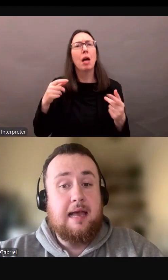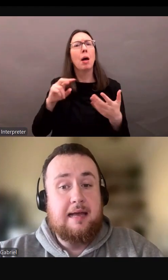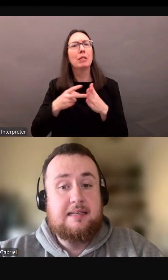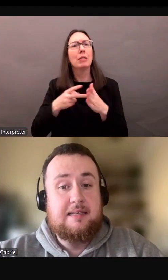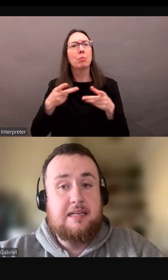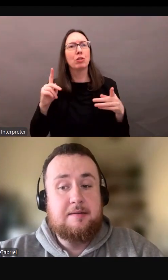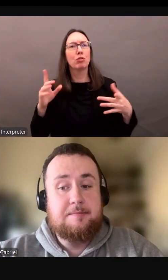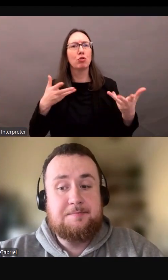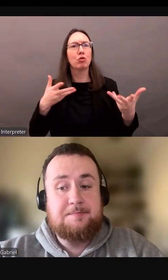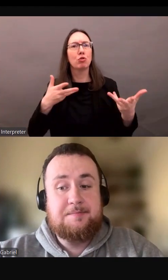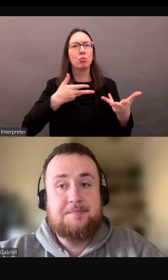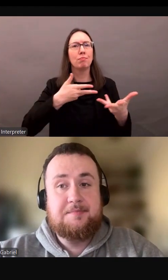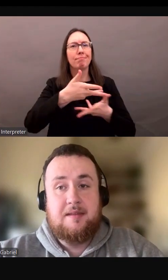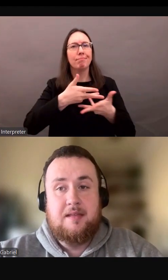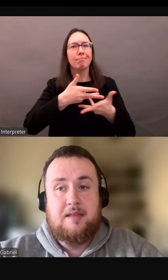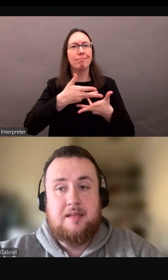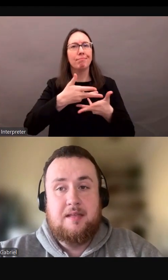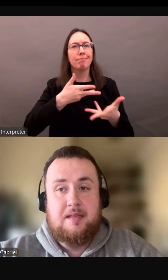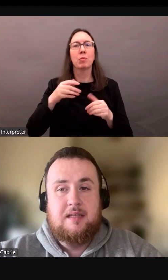Add Extension.